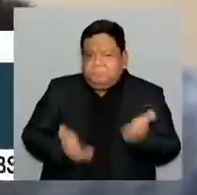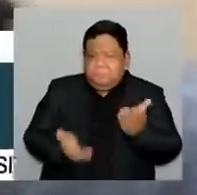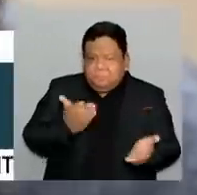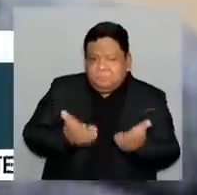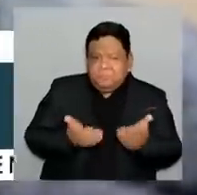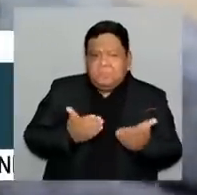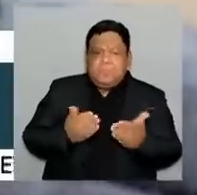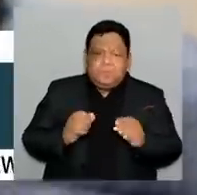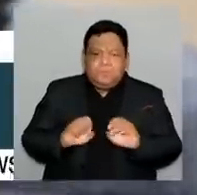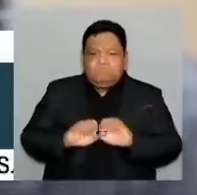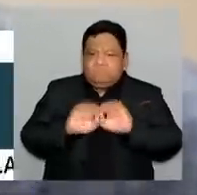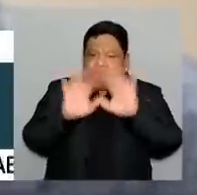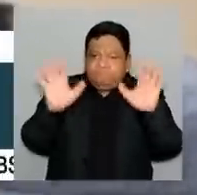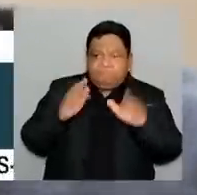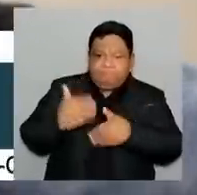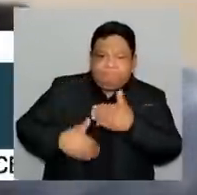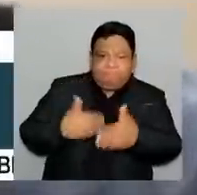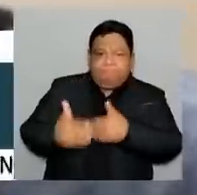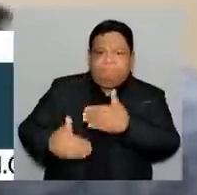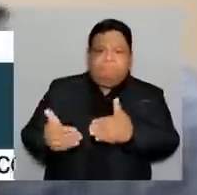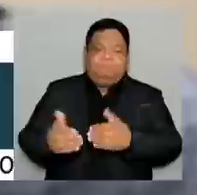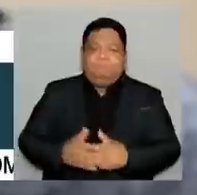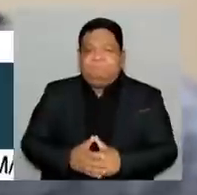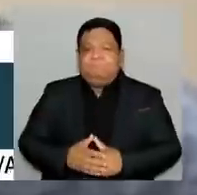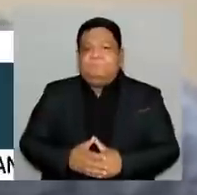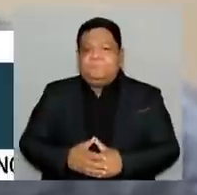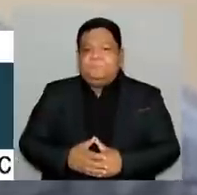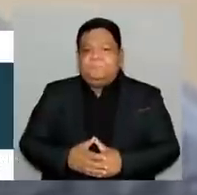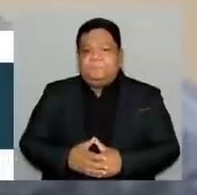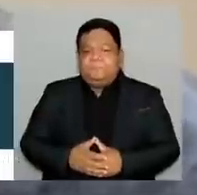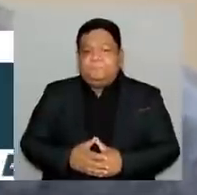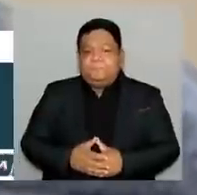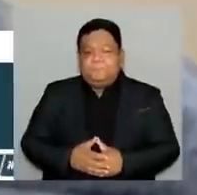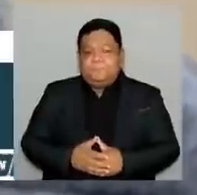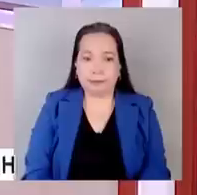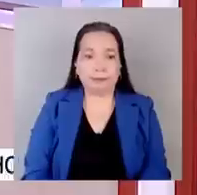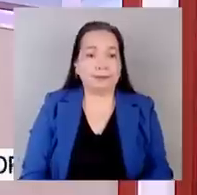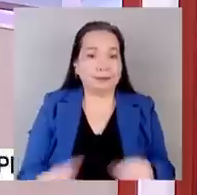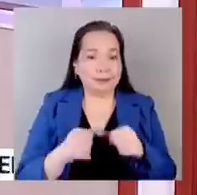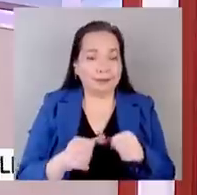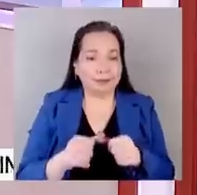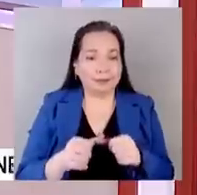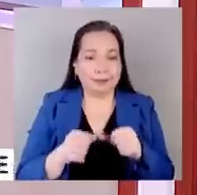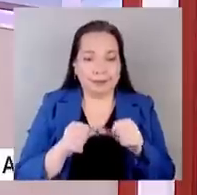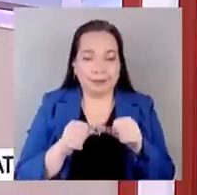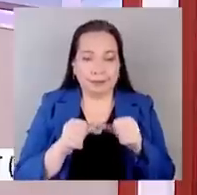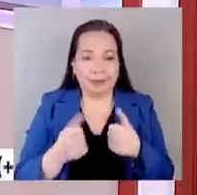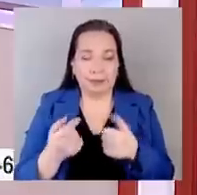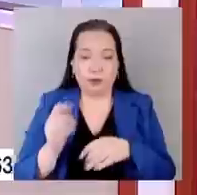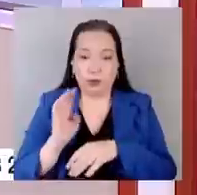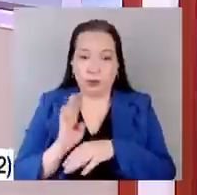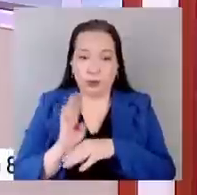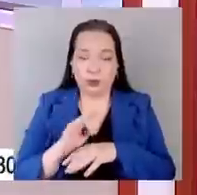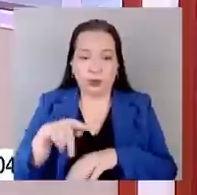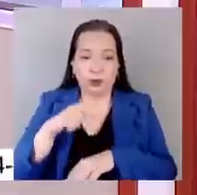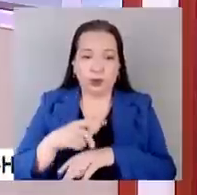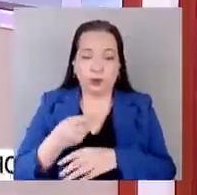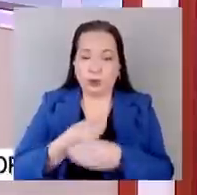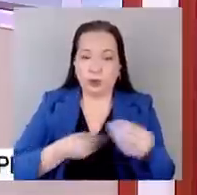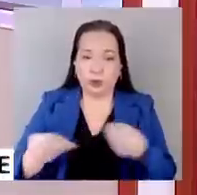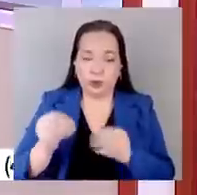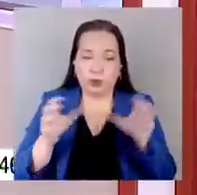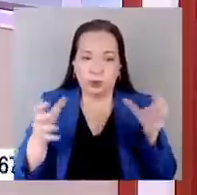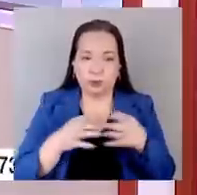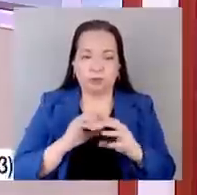the decks, as it were, for the talks that we will have with the Japanese. The Philippine Trade Department defends its decision to